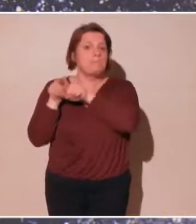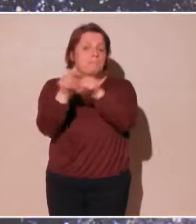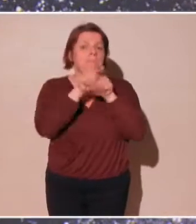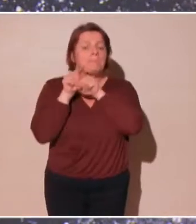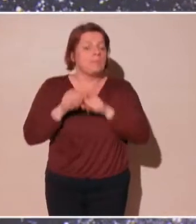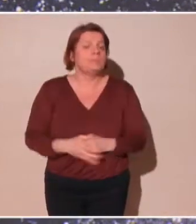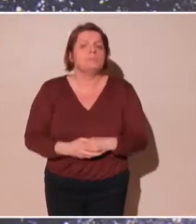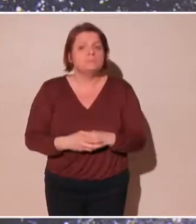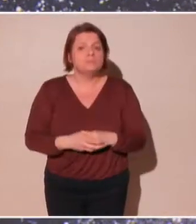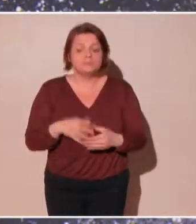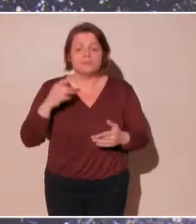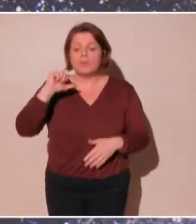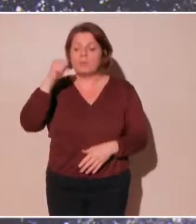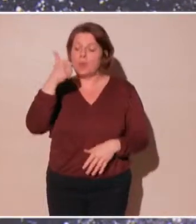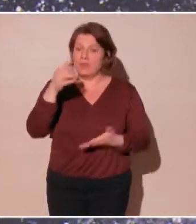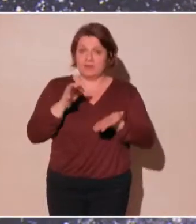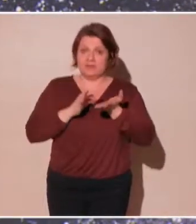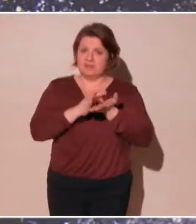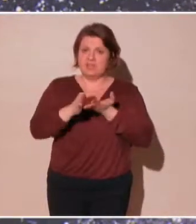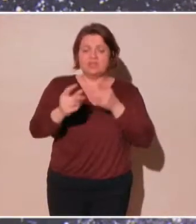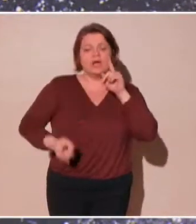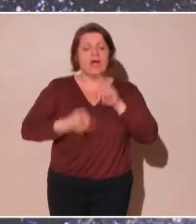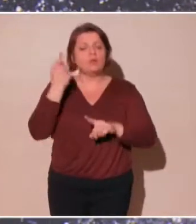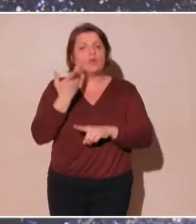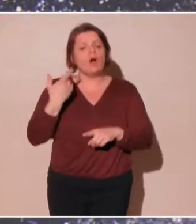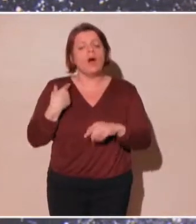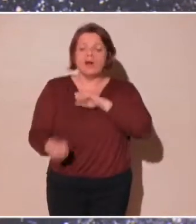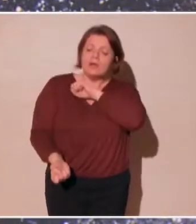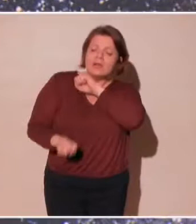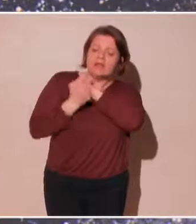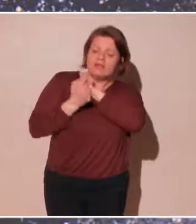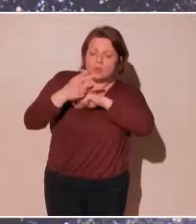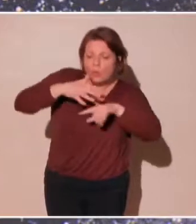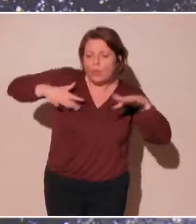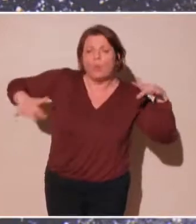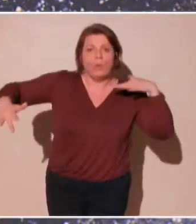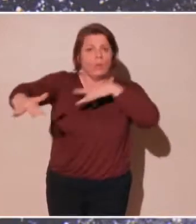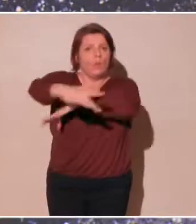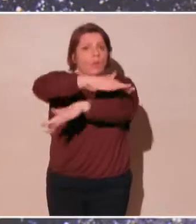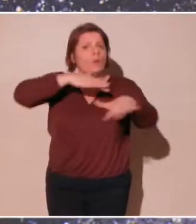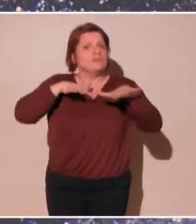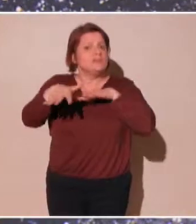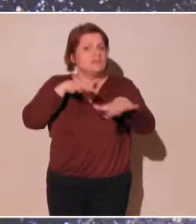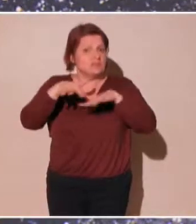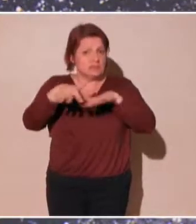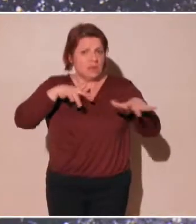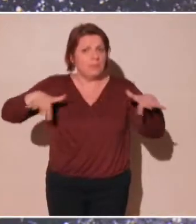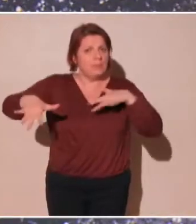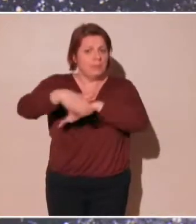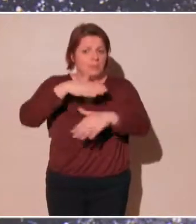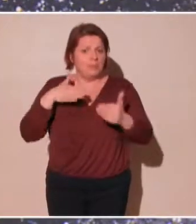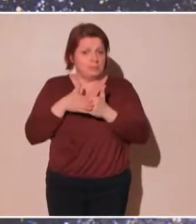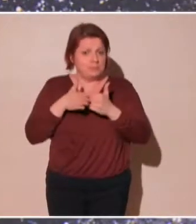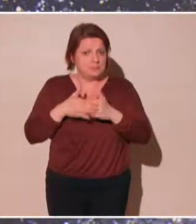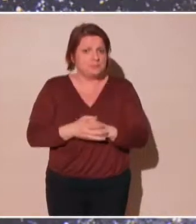rules. So the first point that I talked was the innovation ecosystem, which